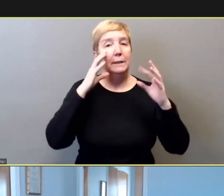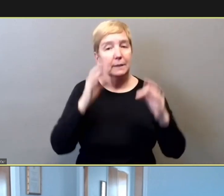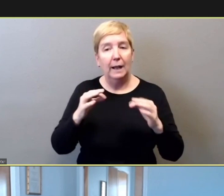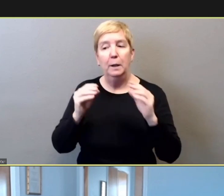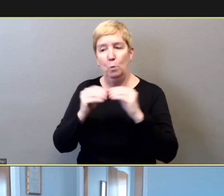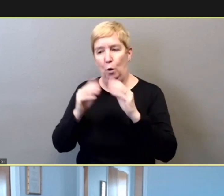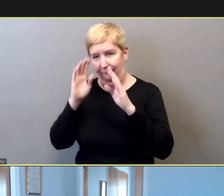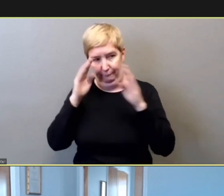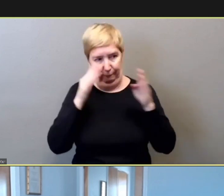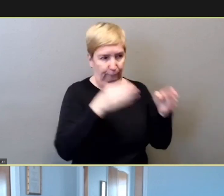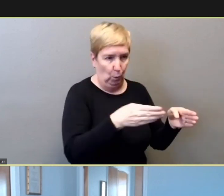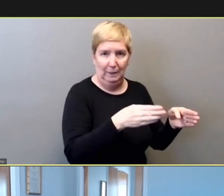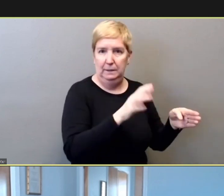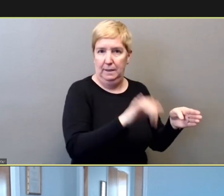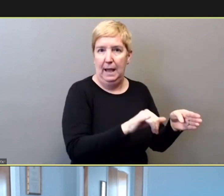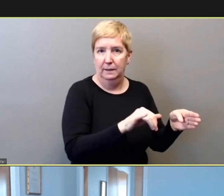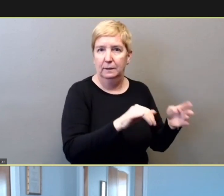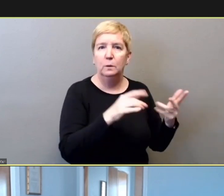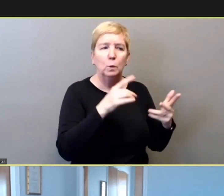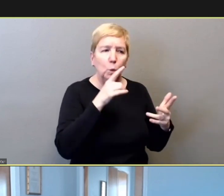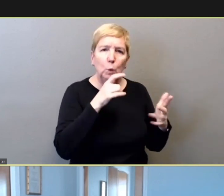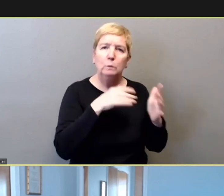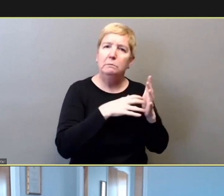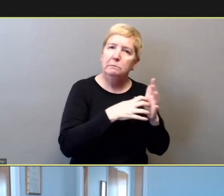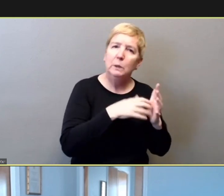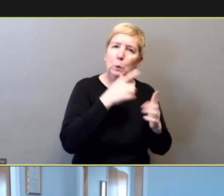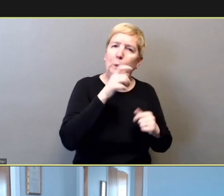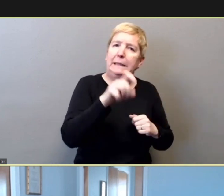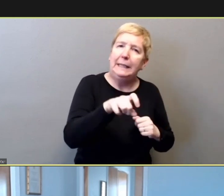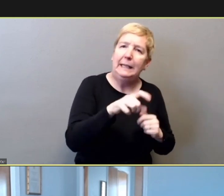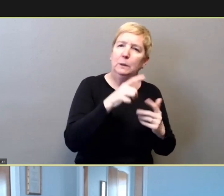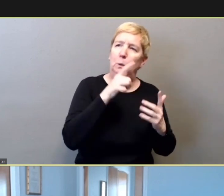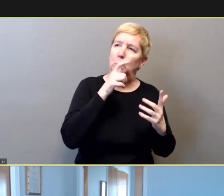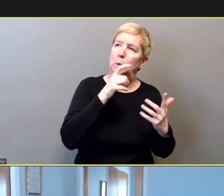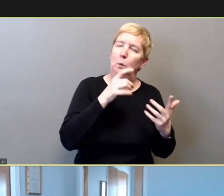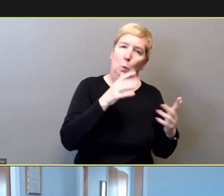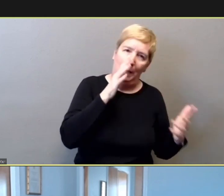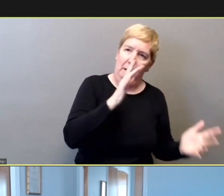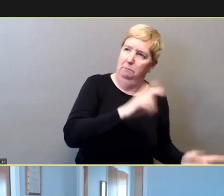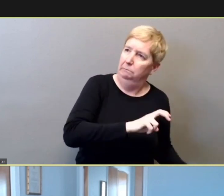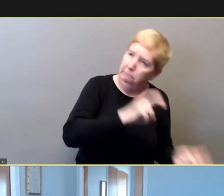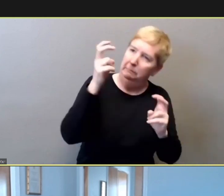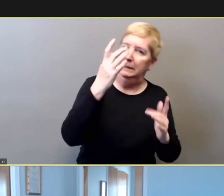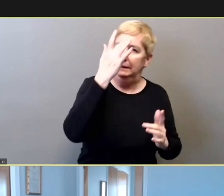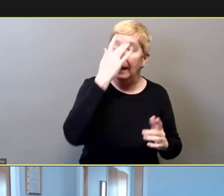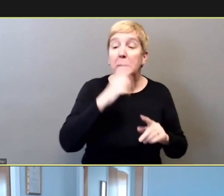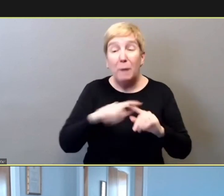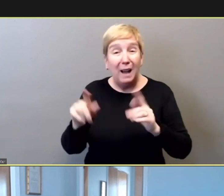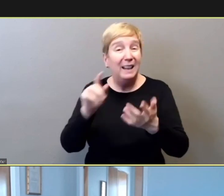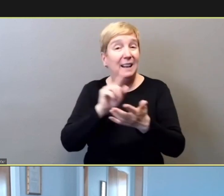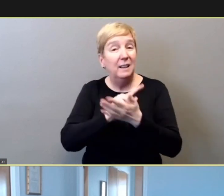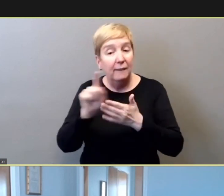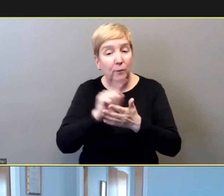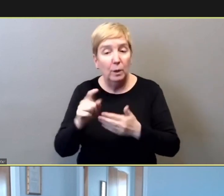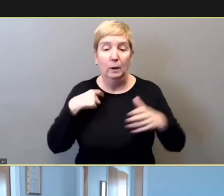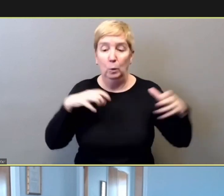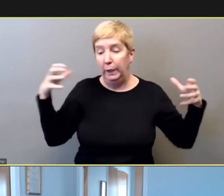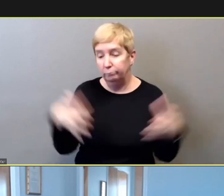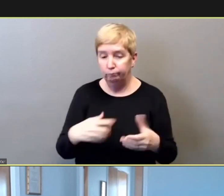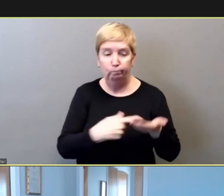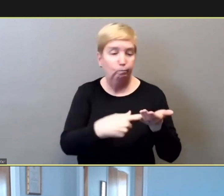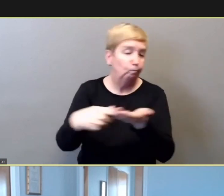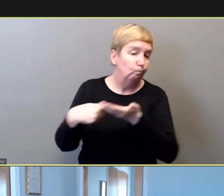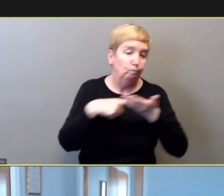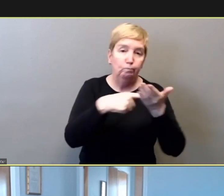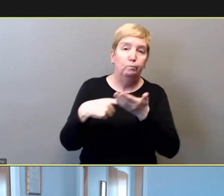latter. I think one of the things about the modeling team is there's a very spirited debate every week about what's the